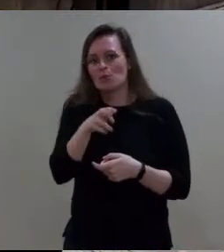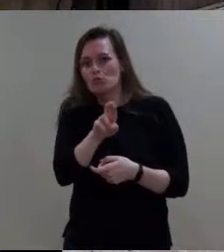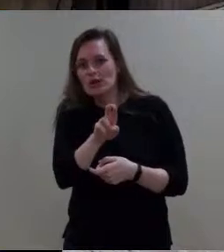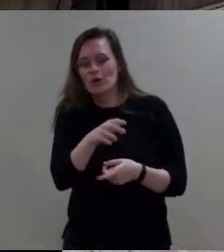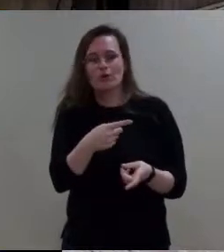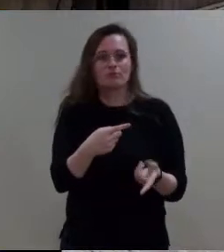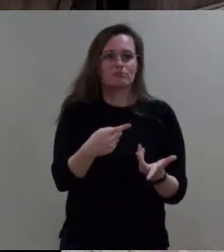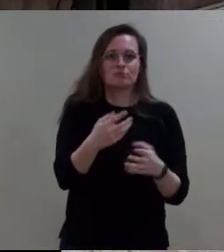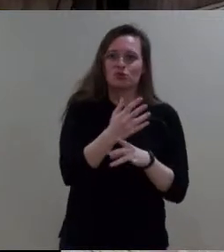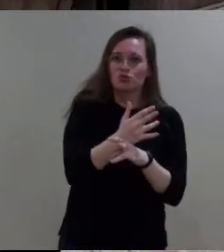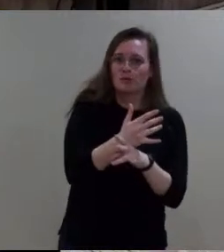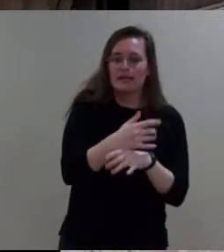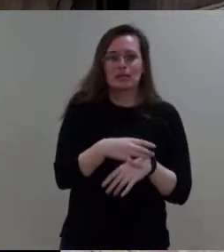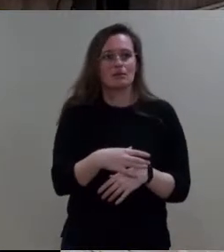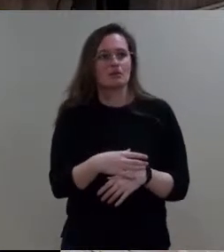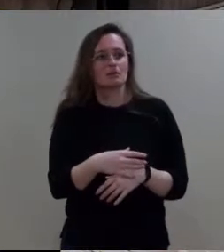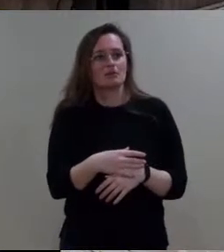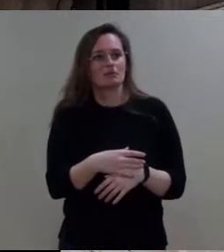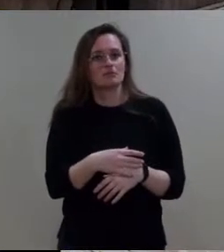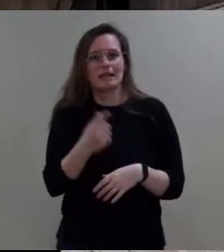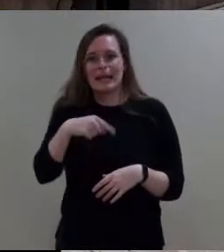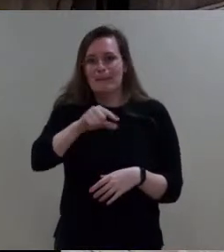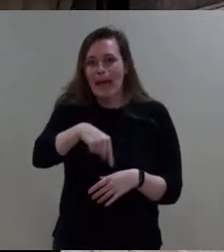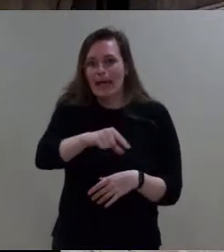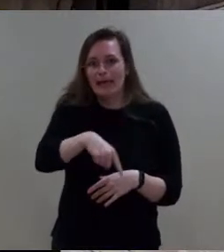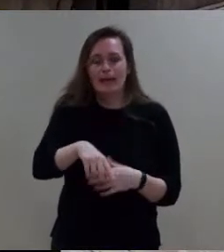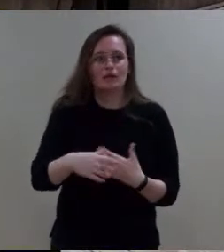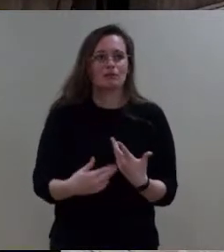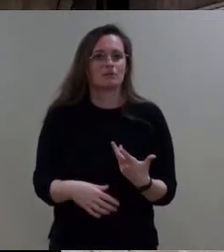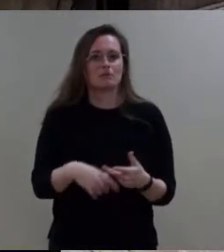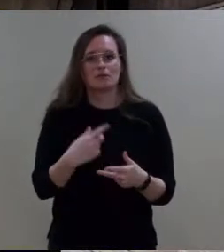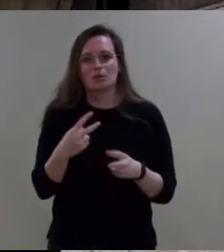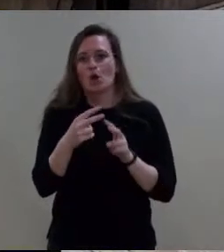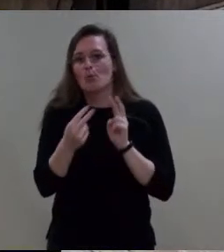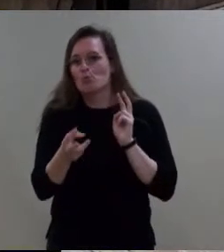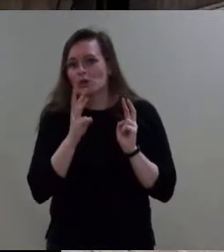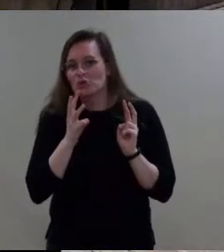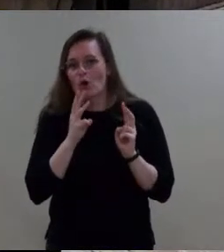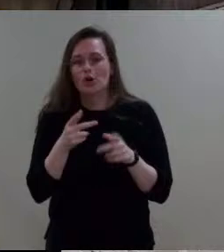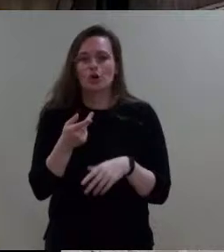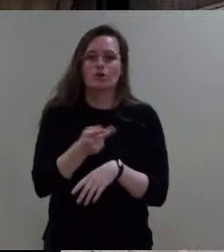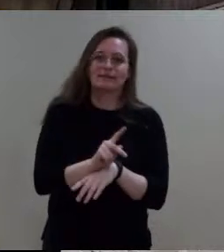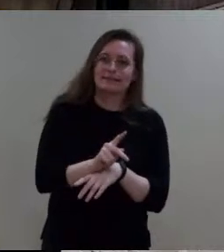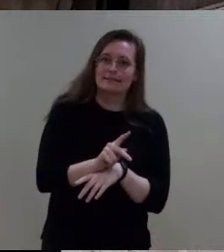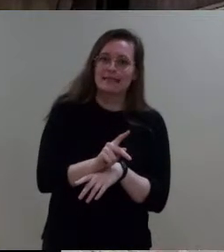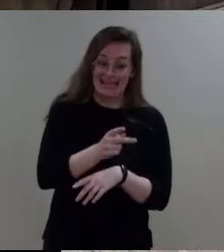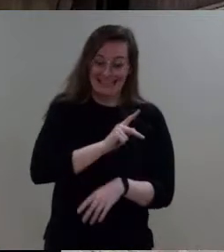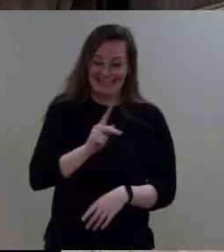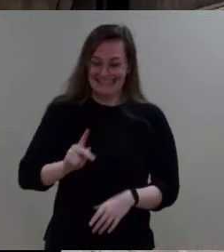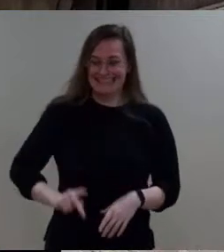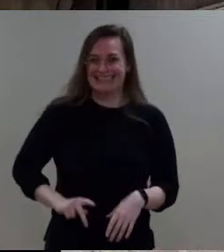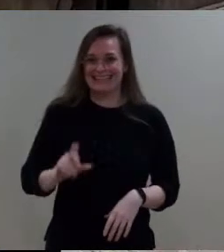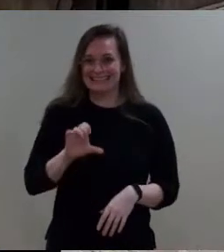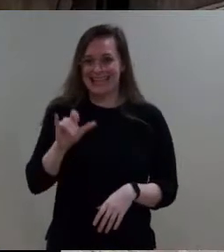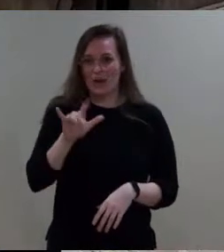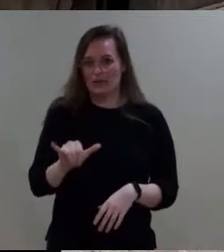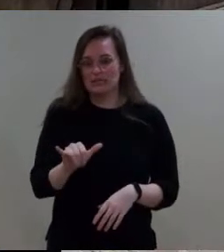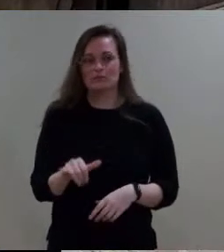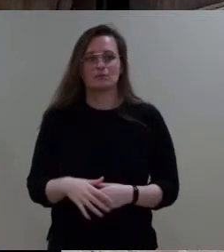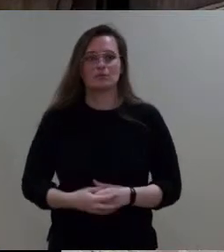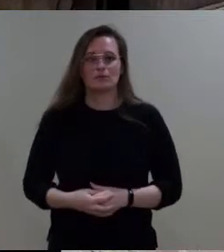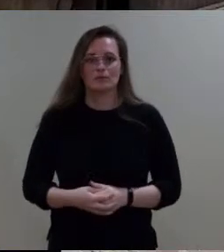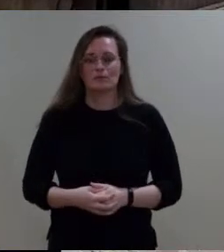Frankfurt, Quebec, of course, Bridgewater, Kings County. Right. Yeah, they're, my It just, gosh,